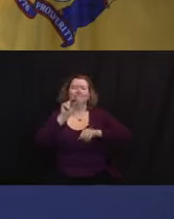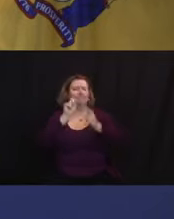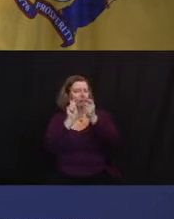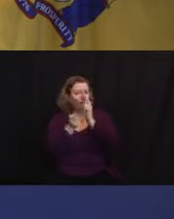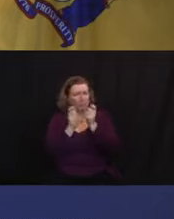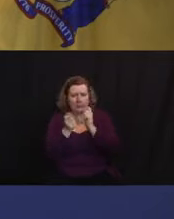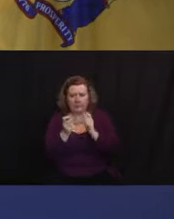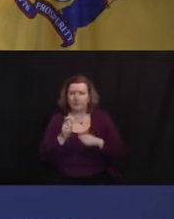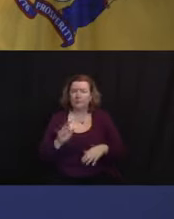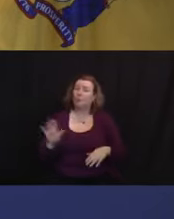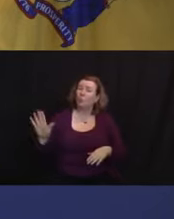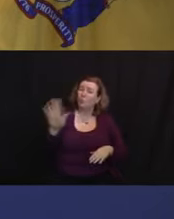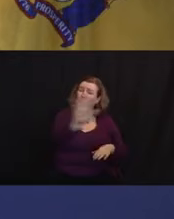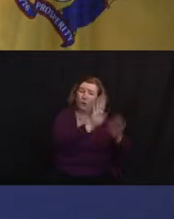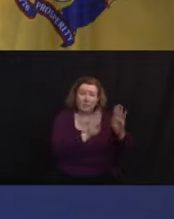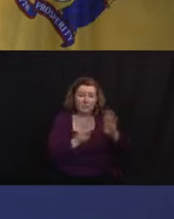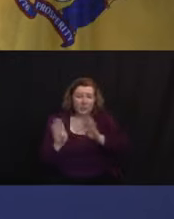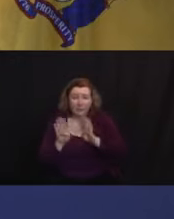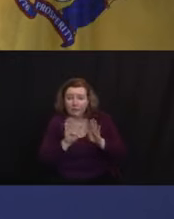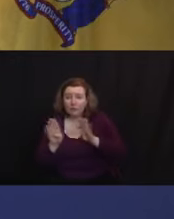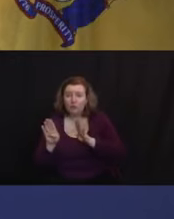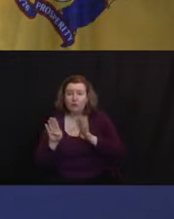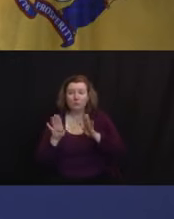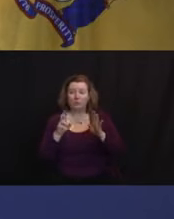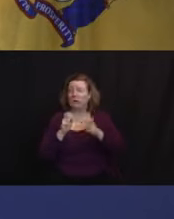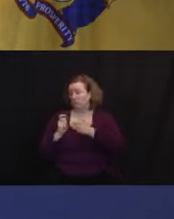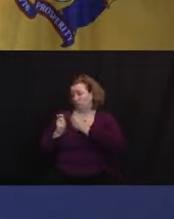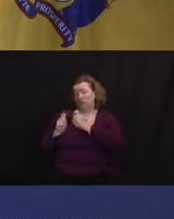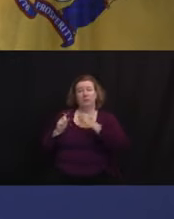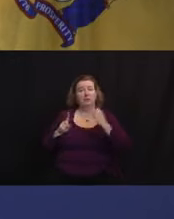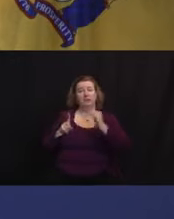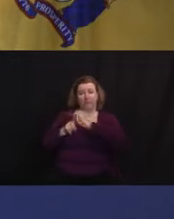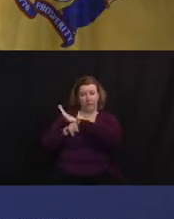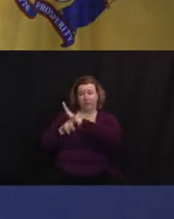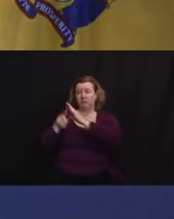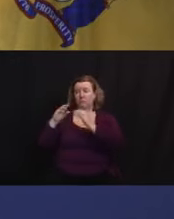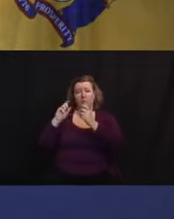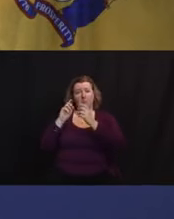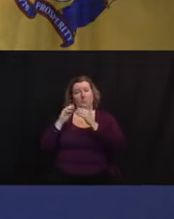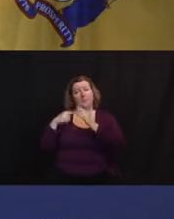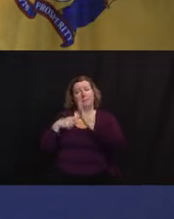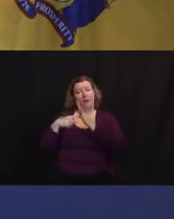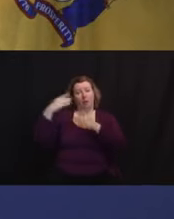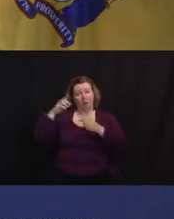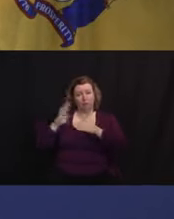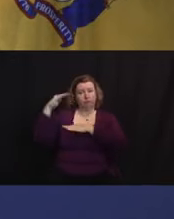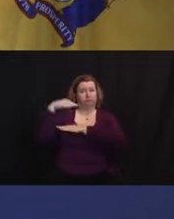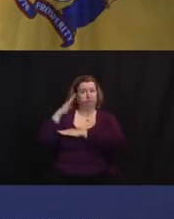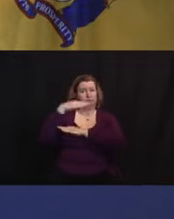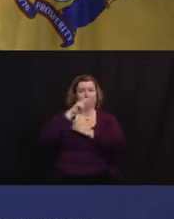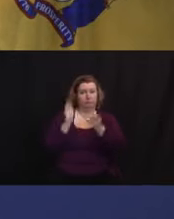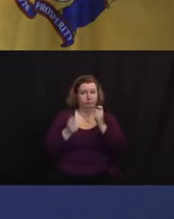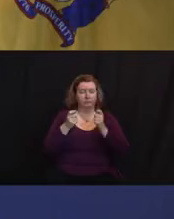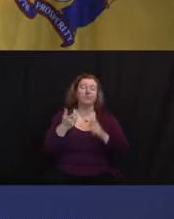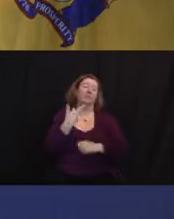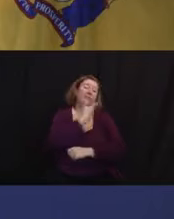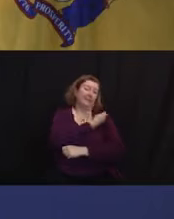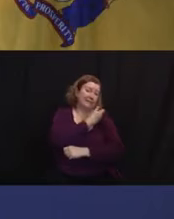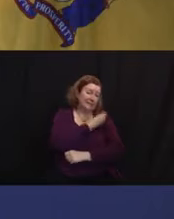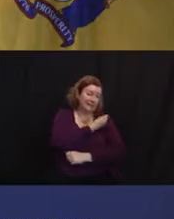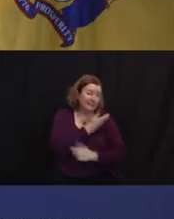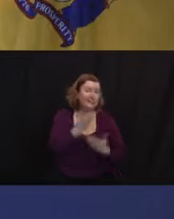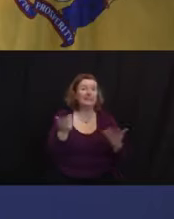spring last year, we can change the trajectory of the models. The more vaccinations we administer, the better we can make the